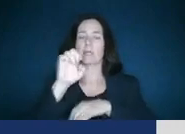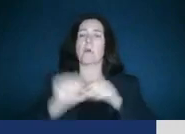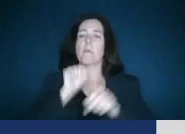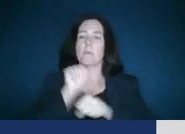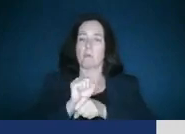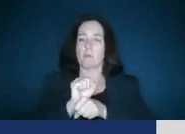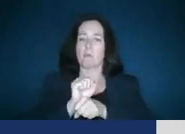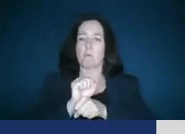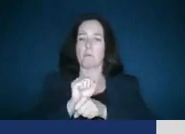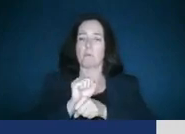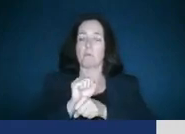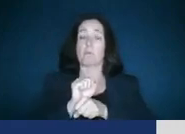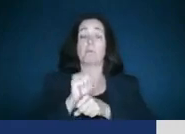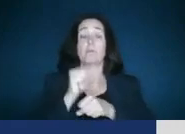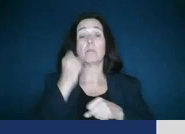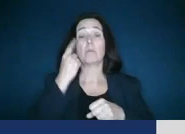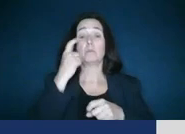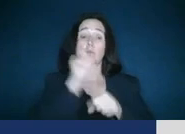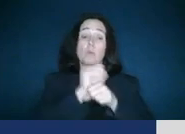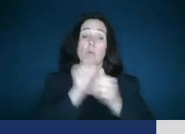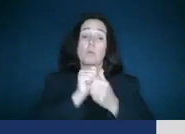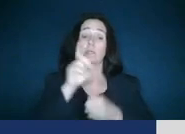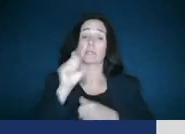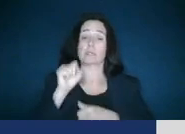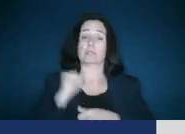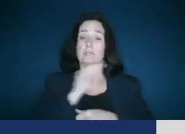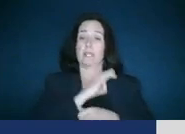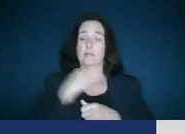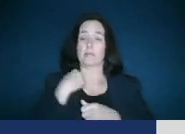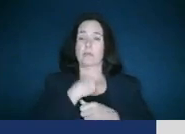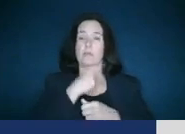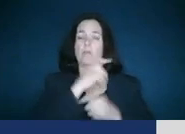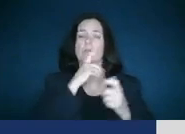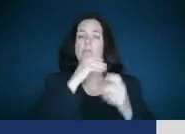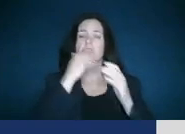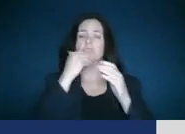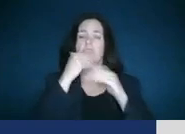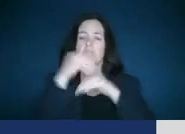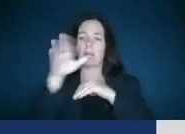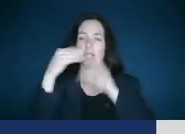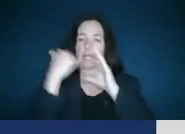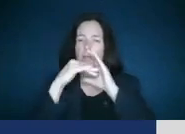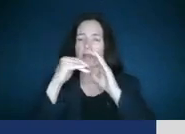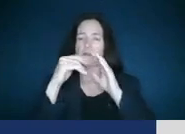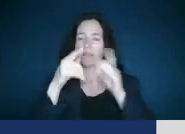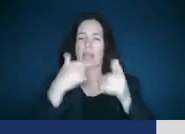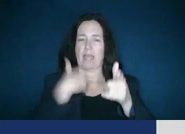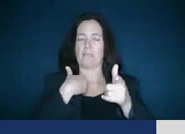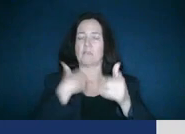When working with the DS staff member, an individual will send you an email containing the new student